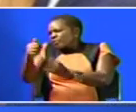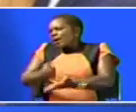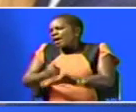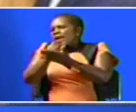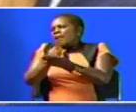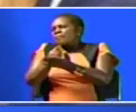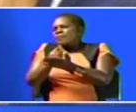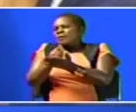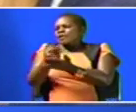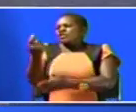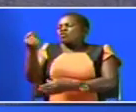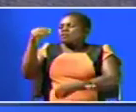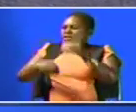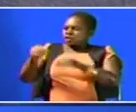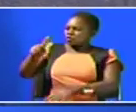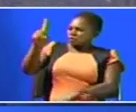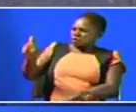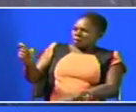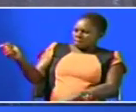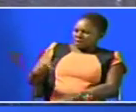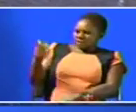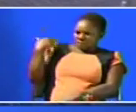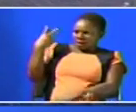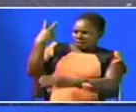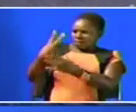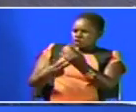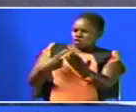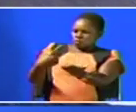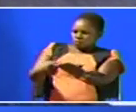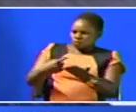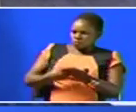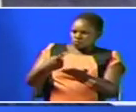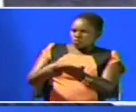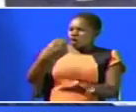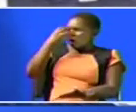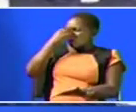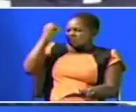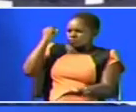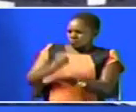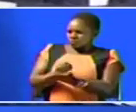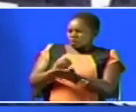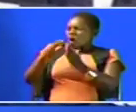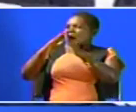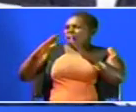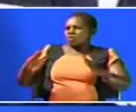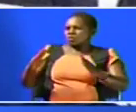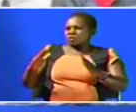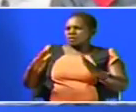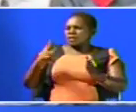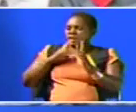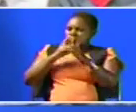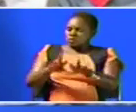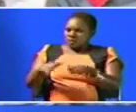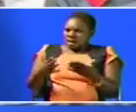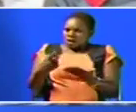Moriga in the by-election? Last month, the two held talks at the Deputy President's official residence in Karen, where it was reported